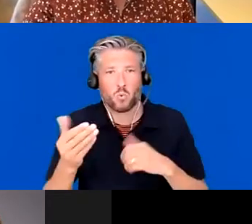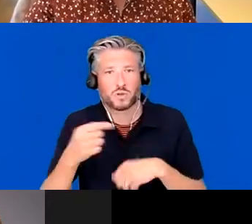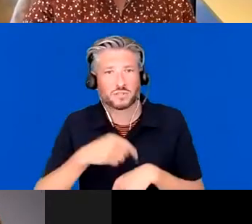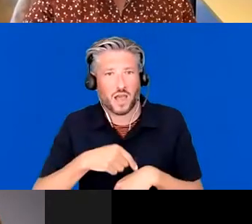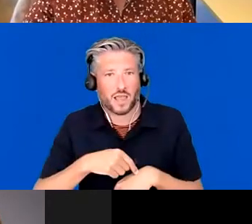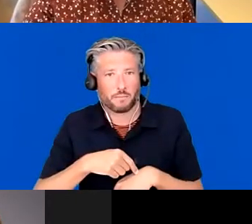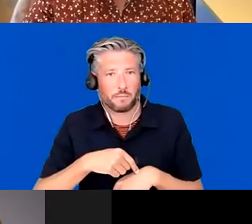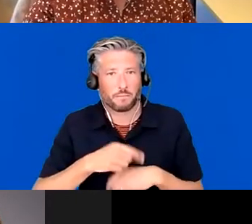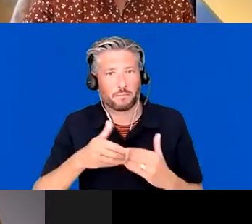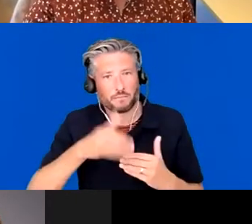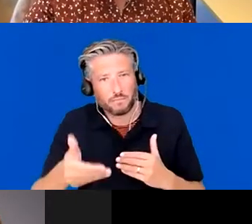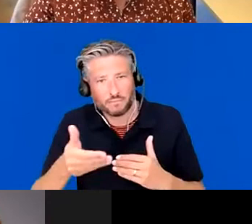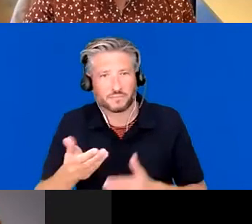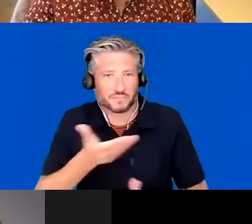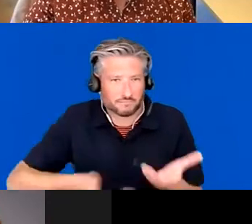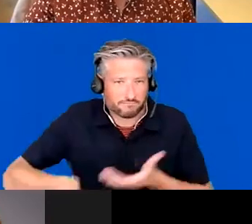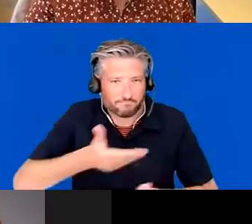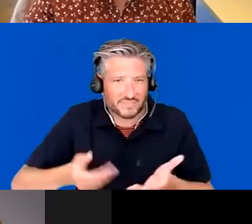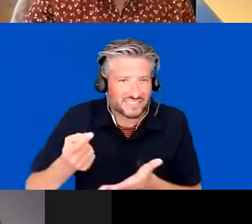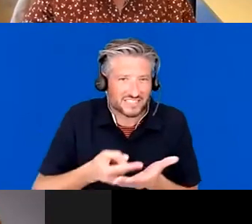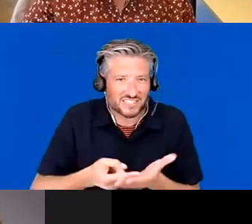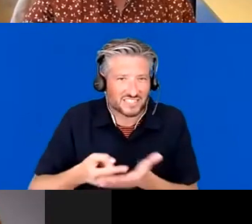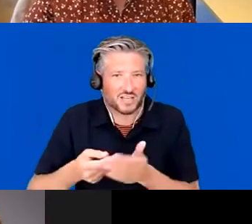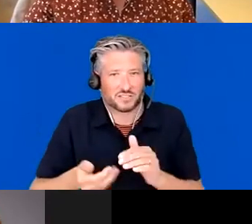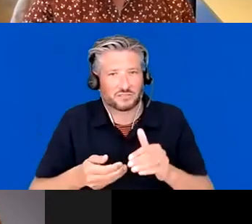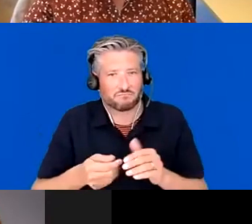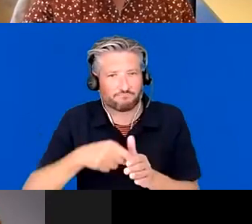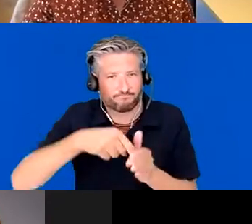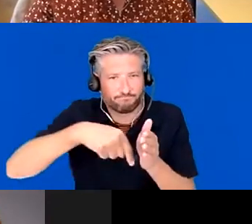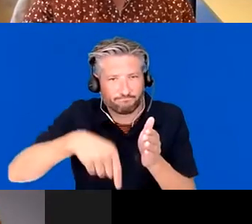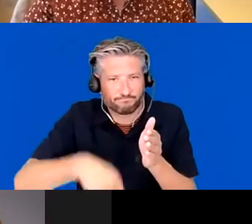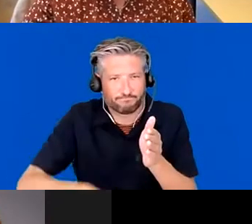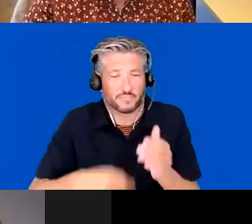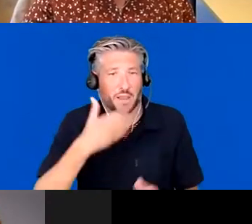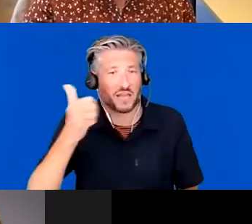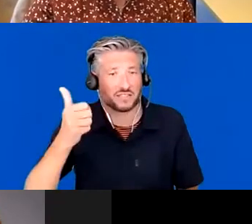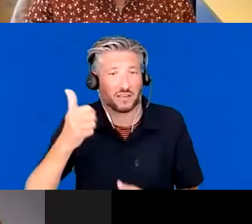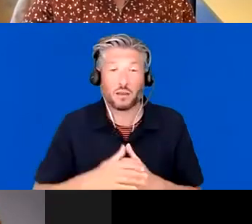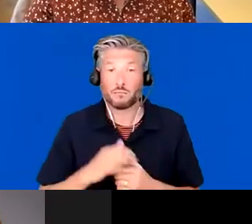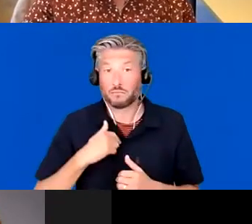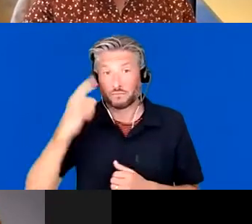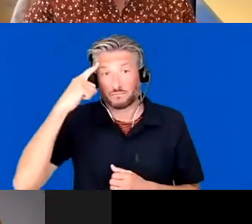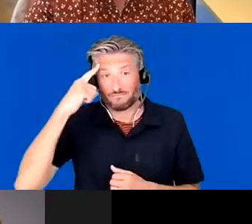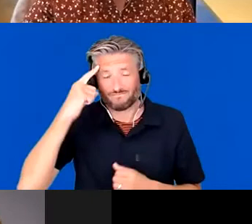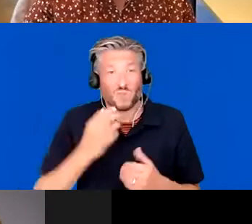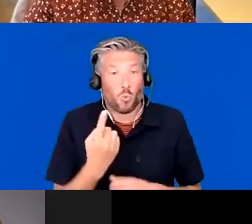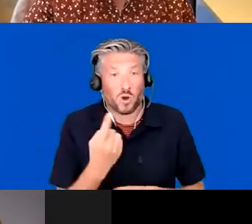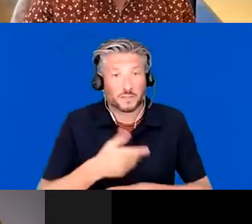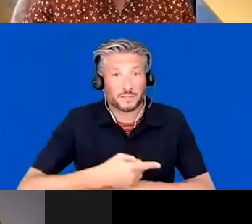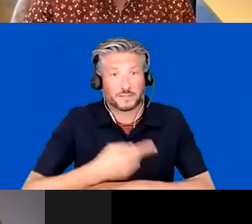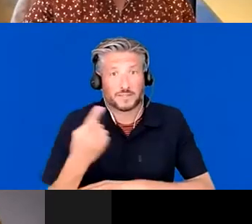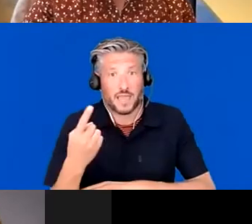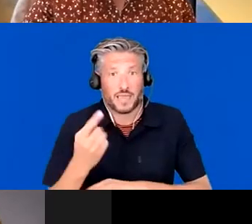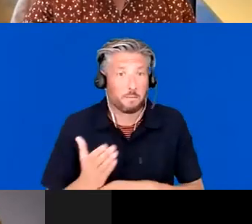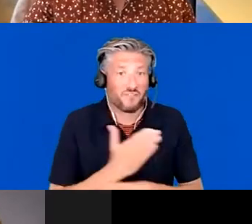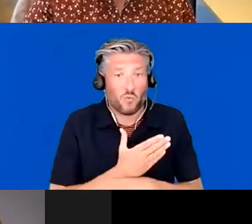In hindsight, 24 hours was not enough. What I had in mind was that people would watch the videos in a sequence as if they were at a conference,